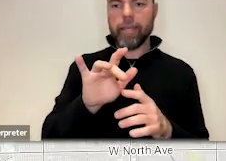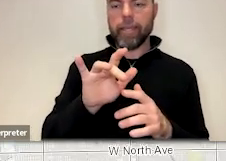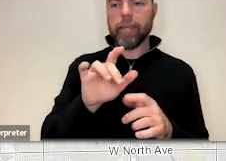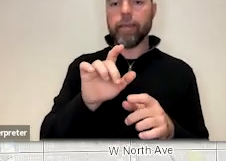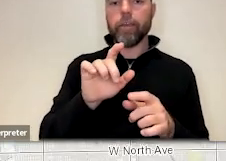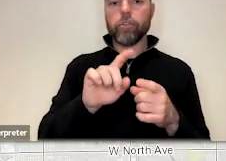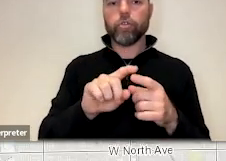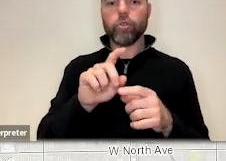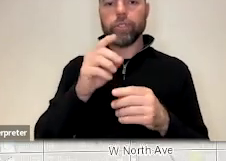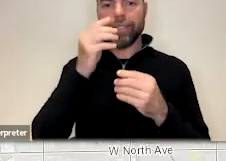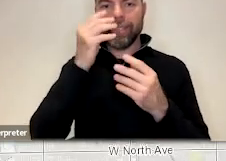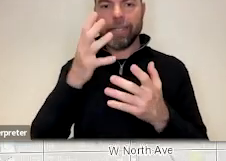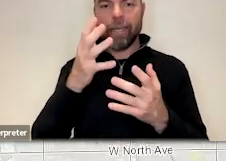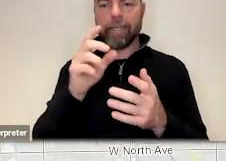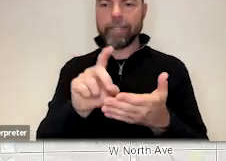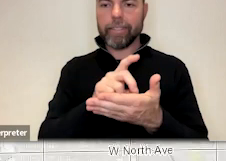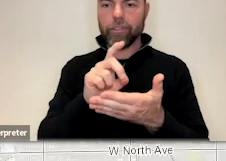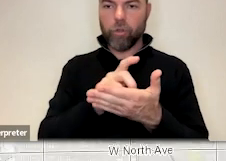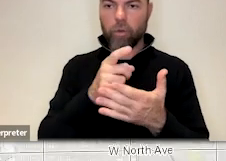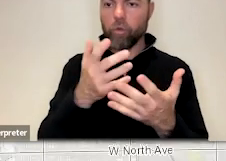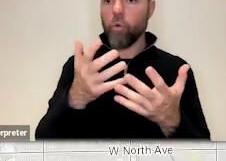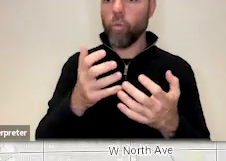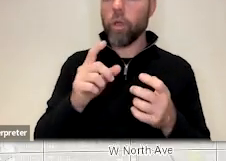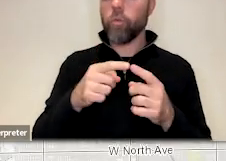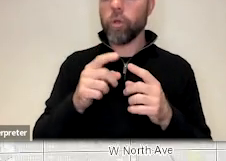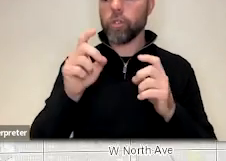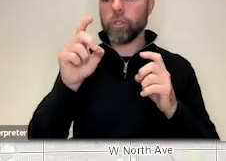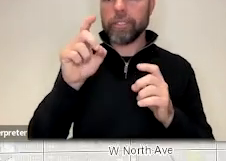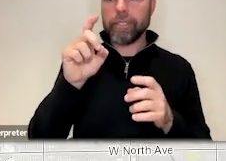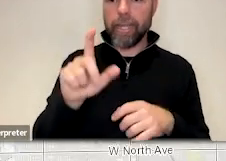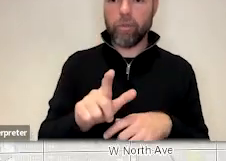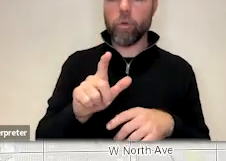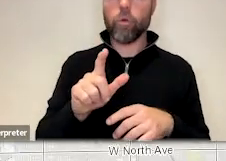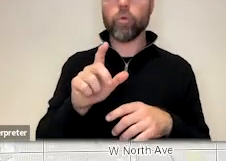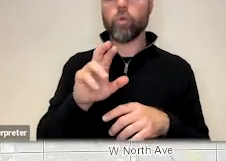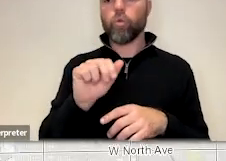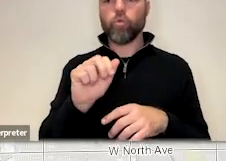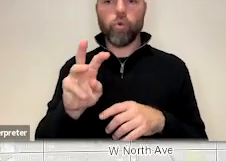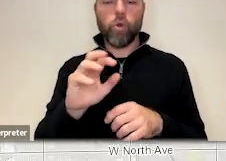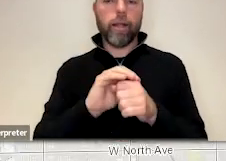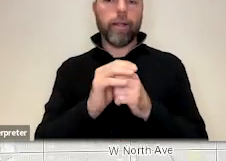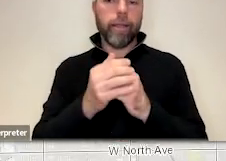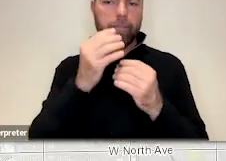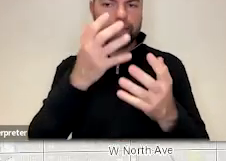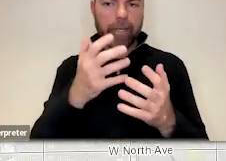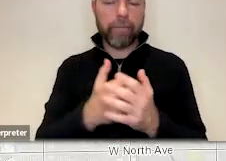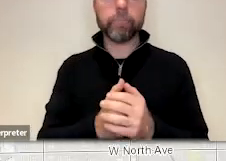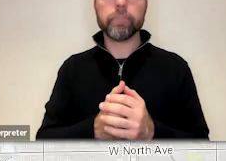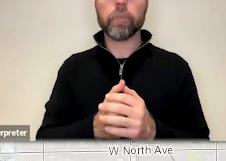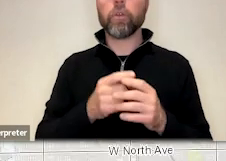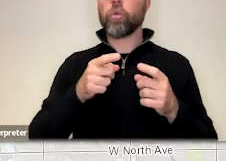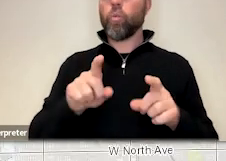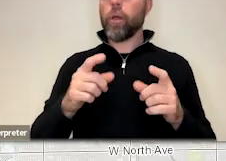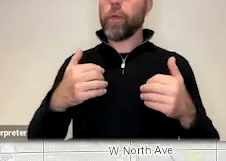data dictionaries, which we're going to want when we download some raw climate data. So while we have